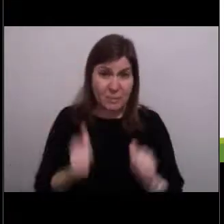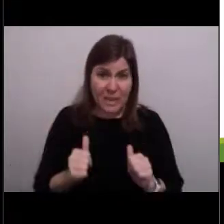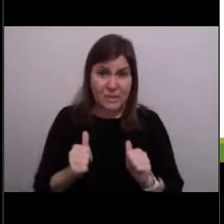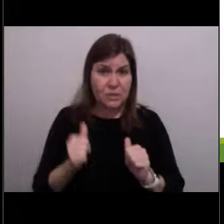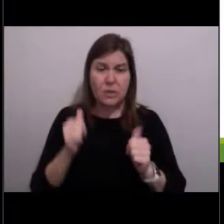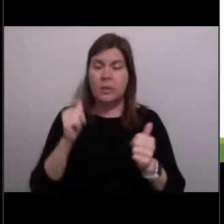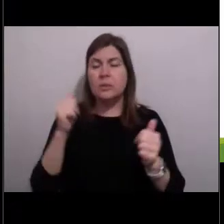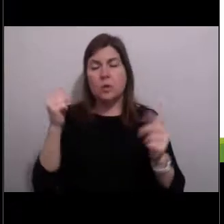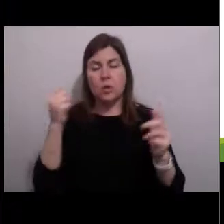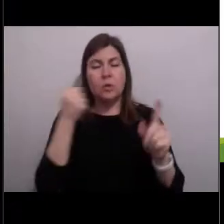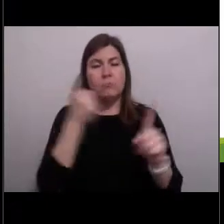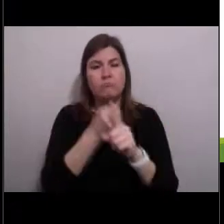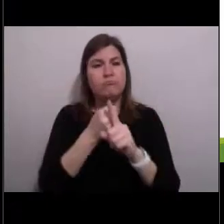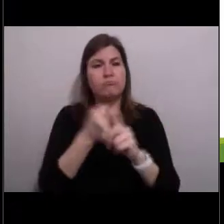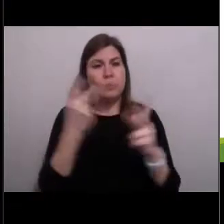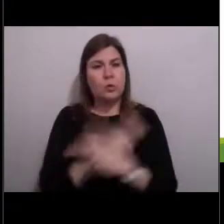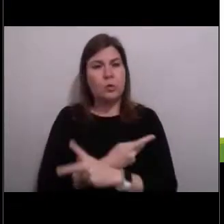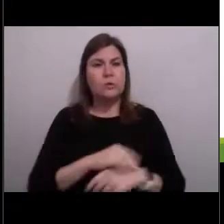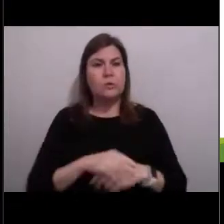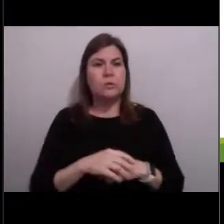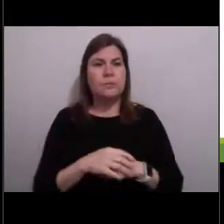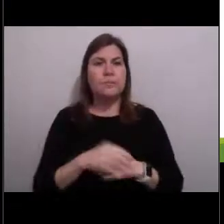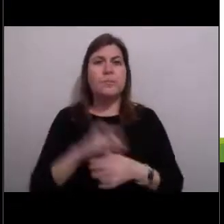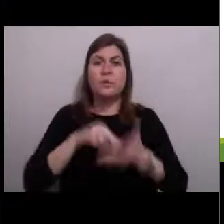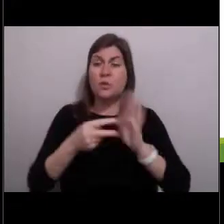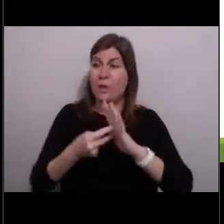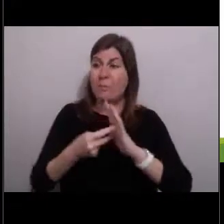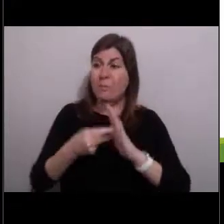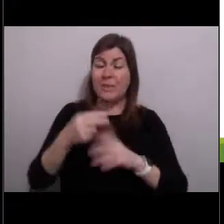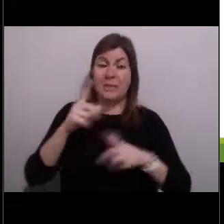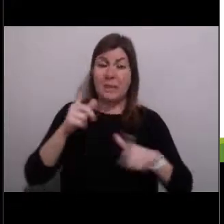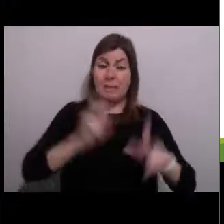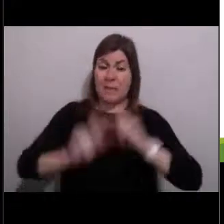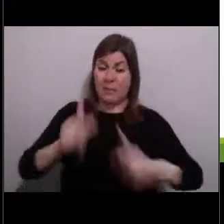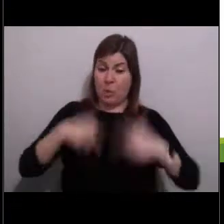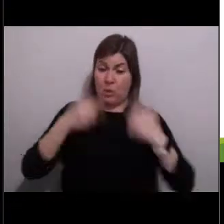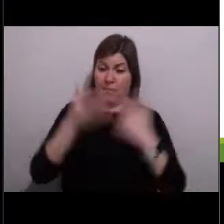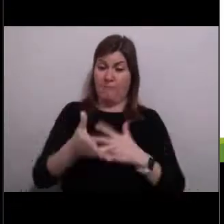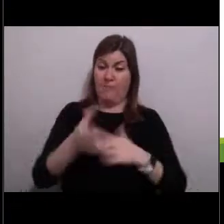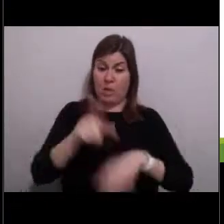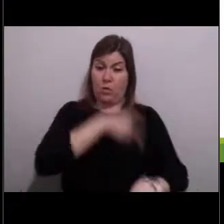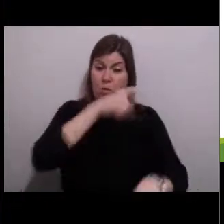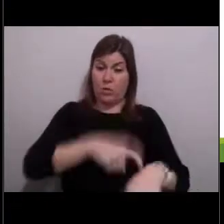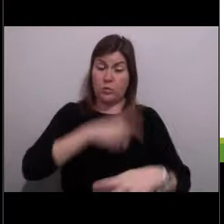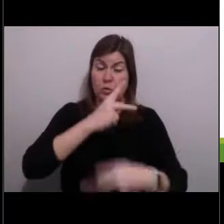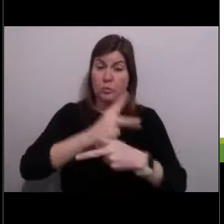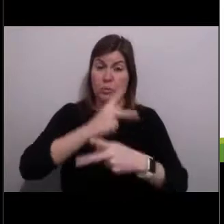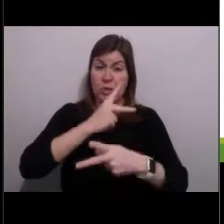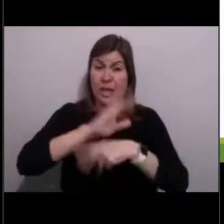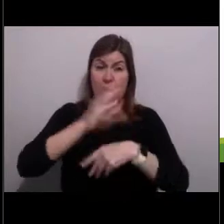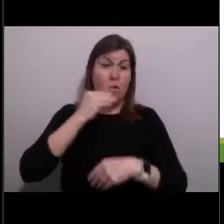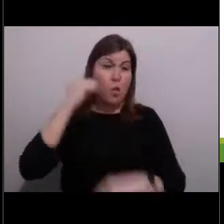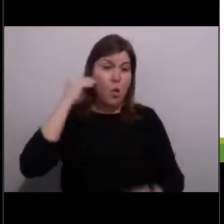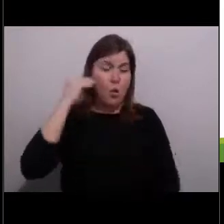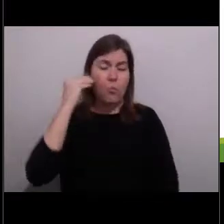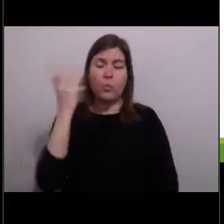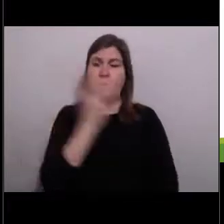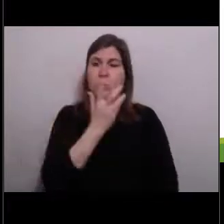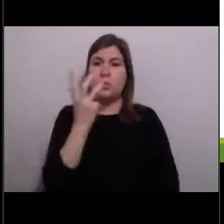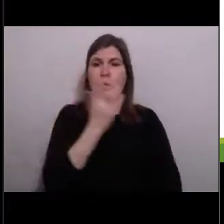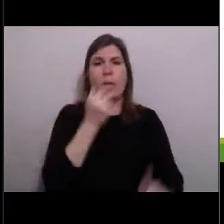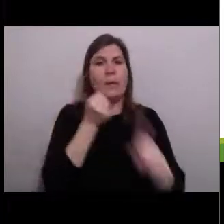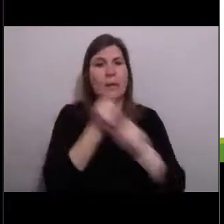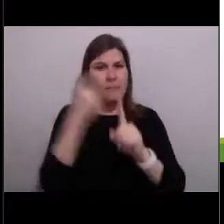on residents' well-being and mental health and on families too is certainly real and has been looked at in